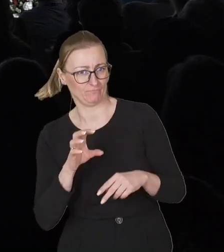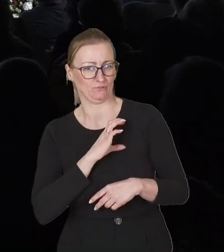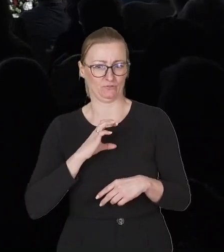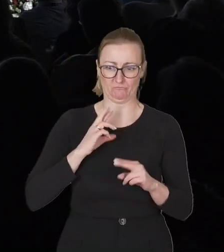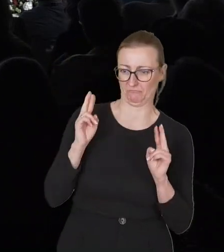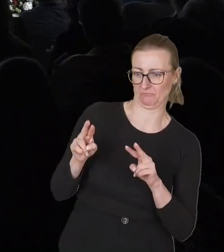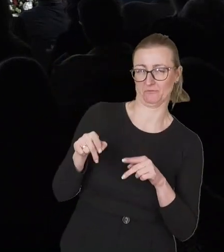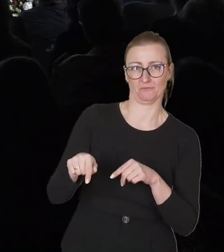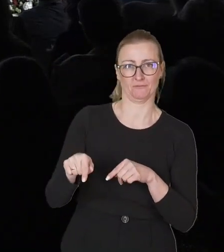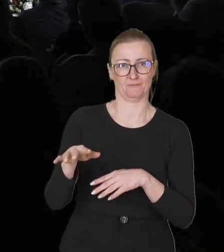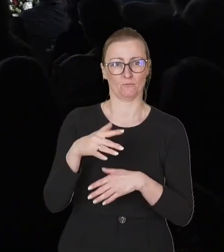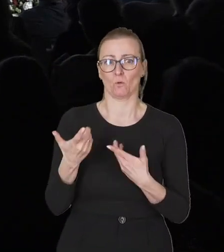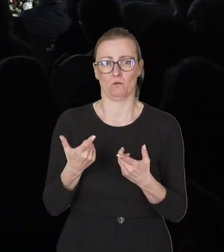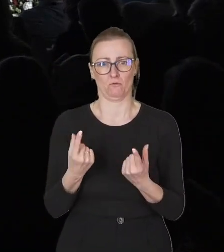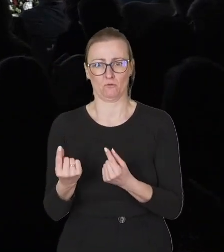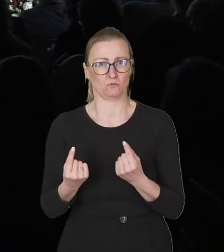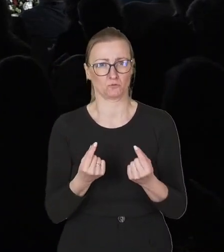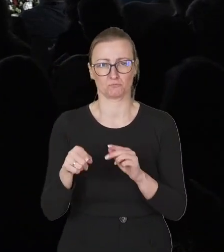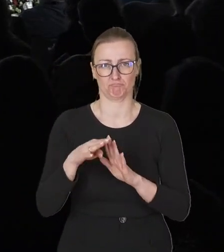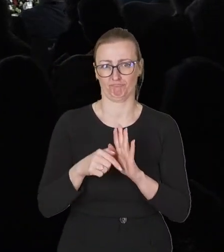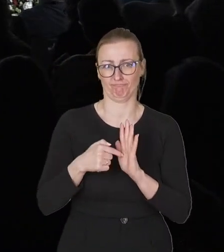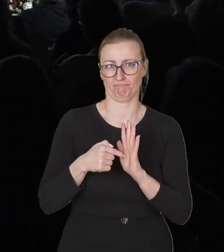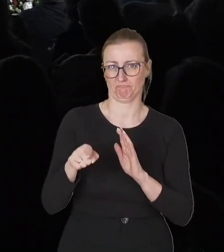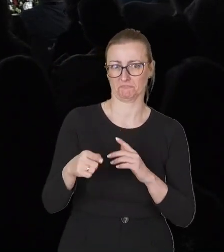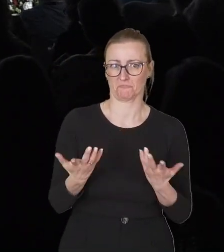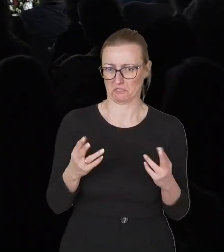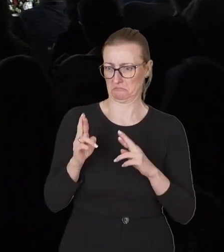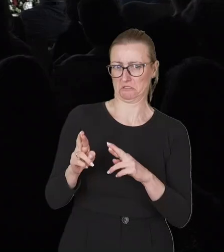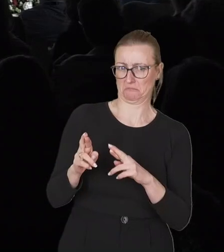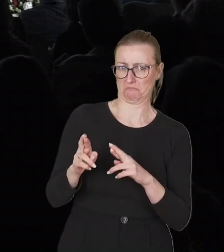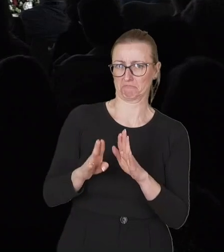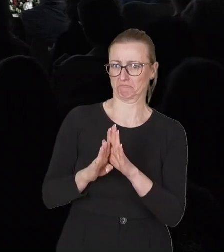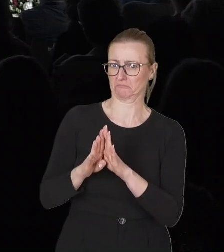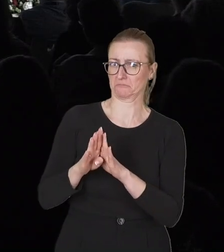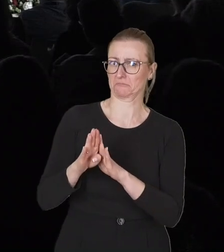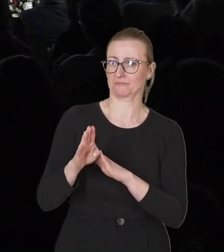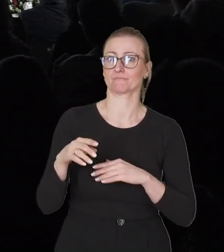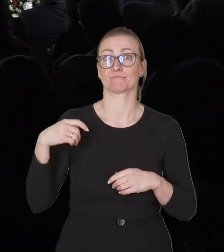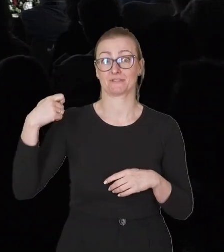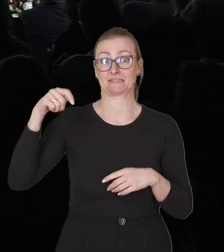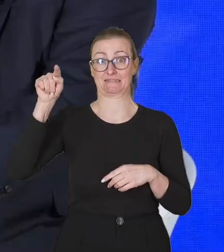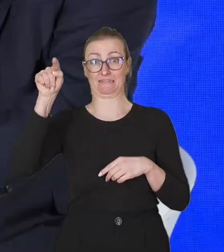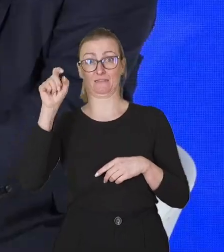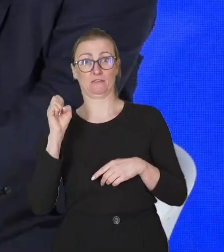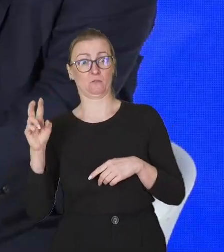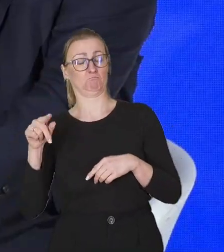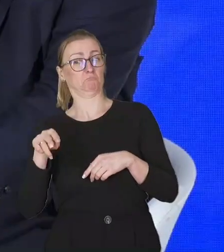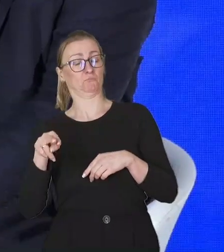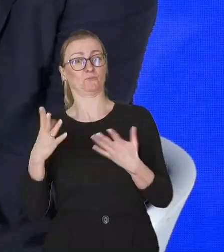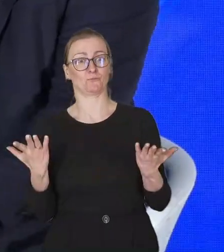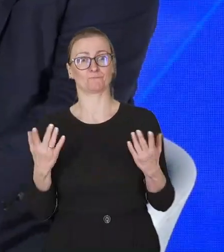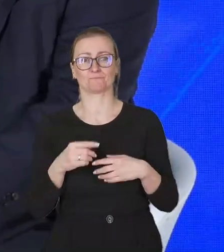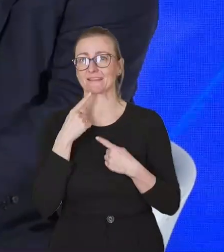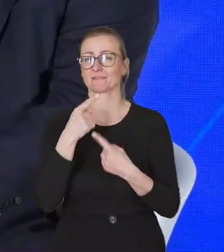the first 100 days, they would propose very specific new ideas.